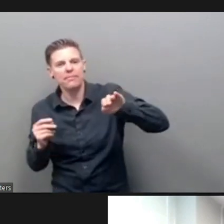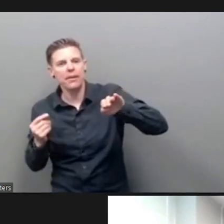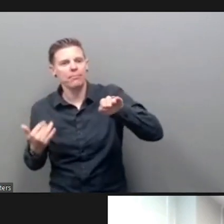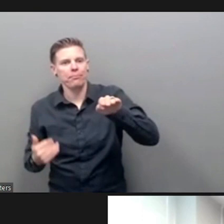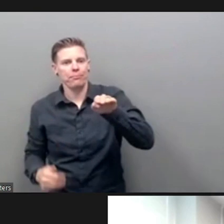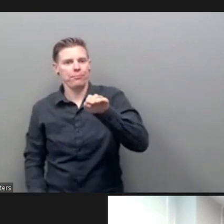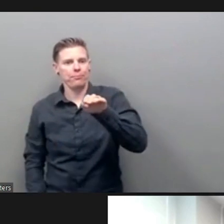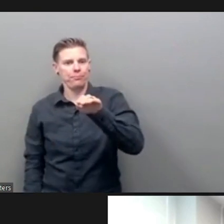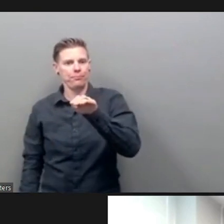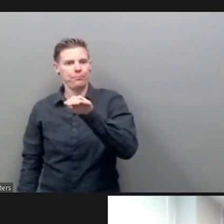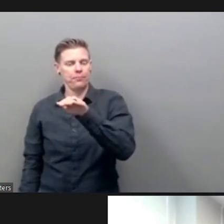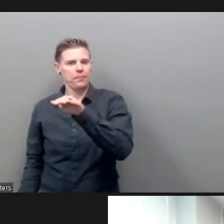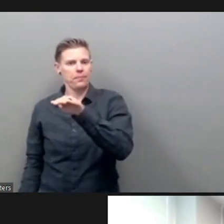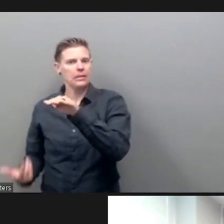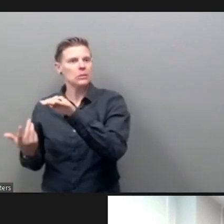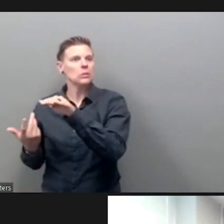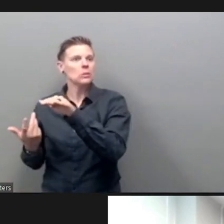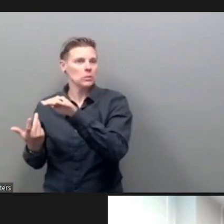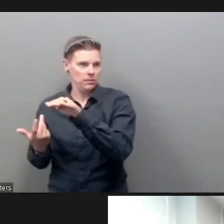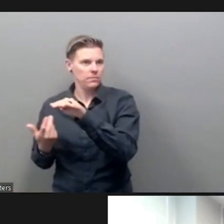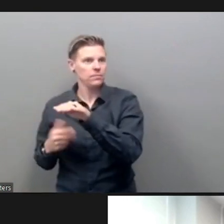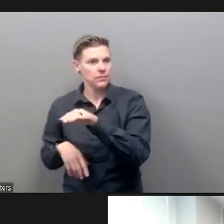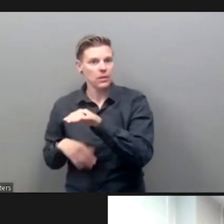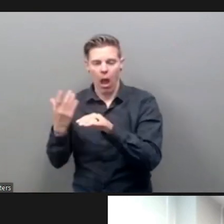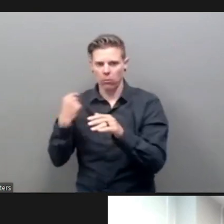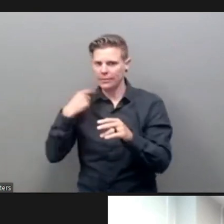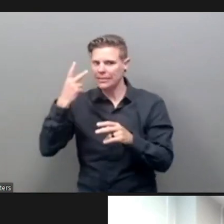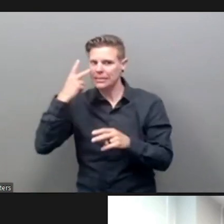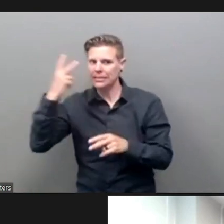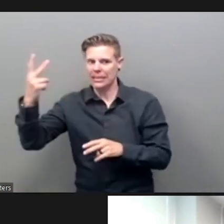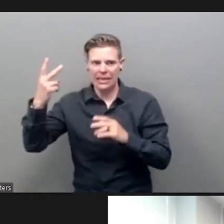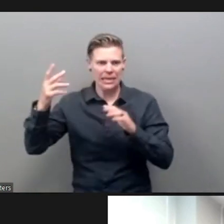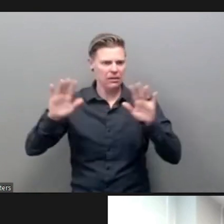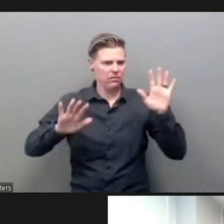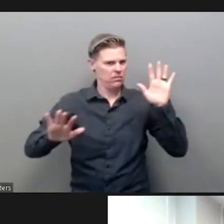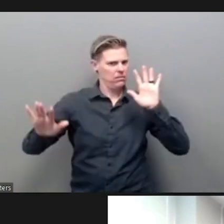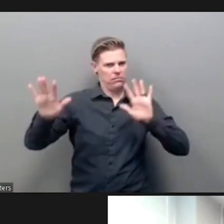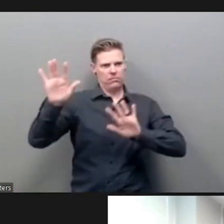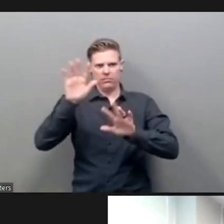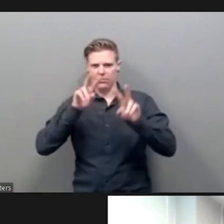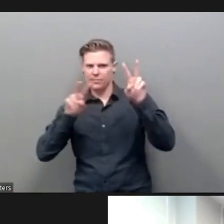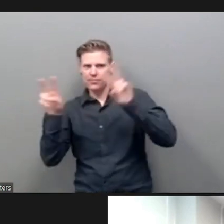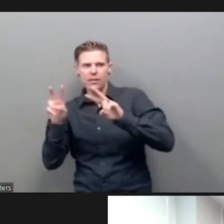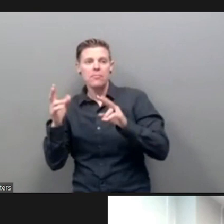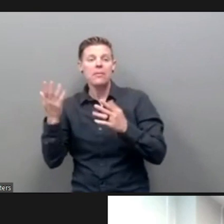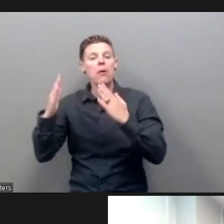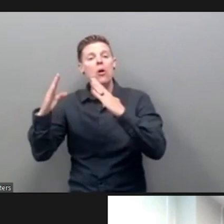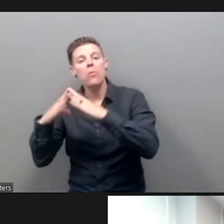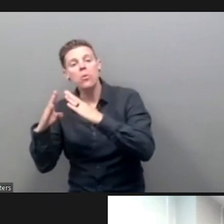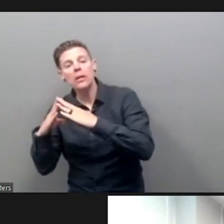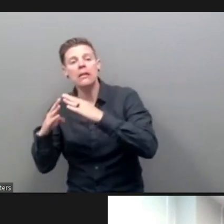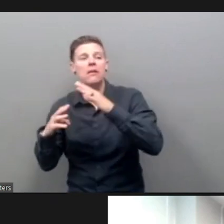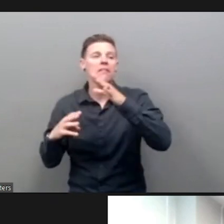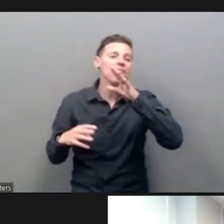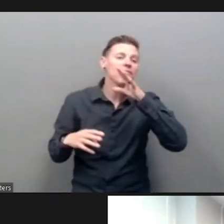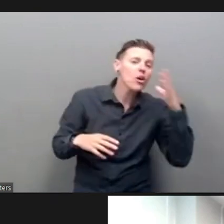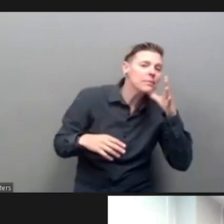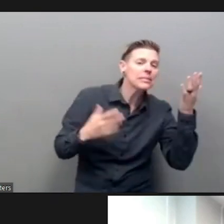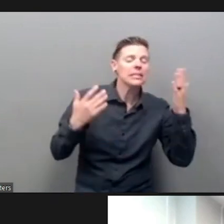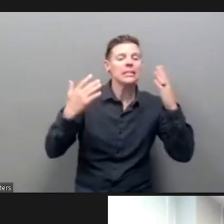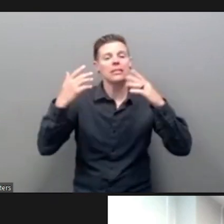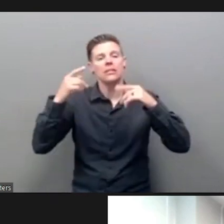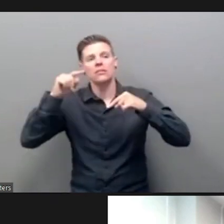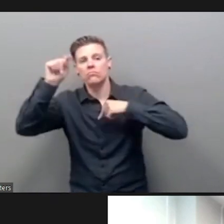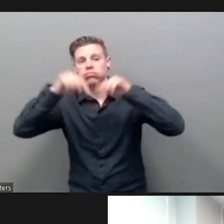of illness that we're seeing in all our hospitals, statewide, urban, rural, everyone in between, it's just becoming harder and harder